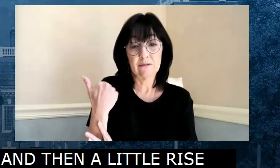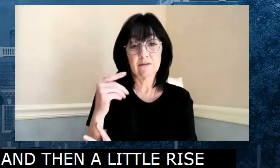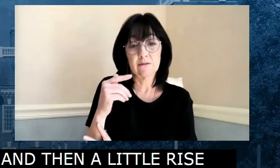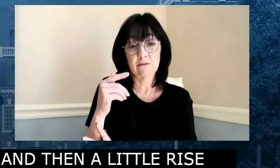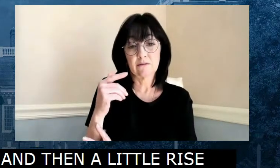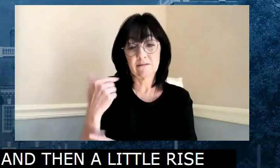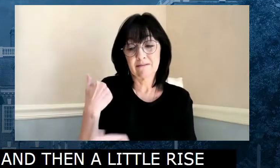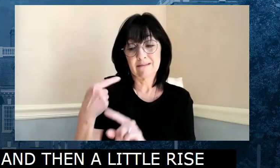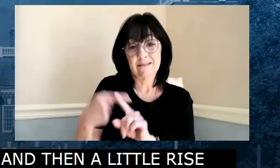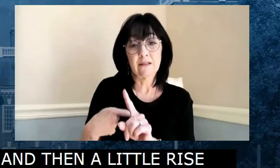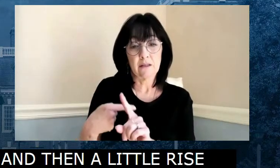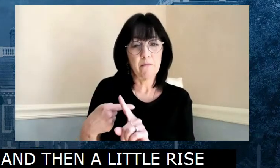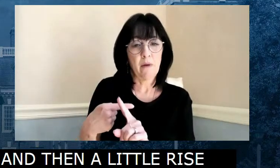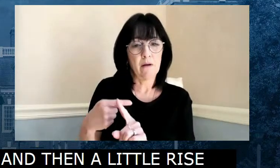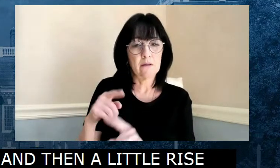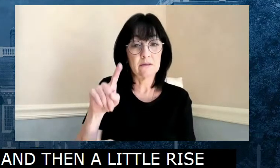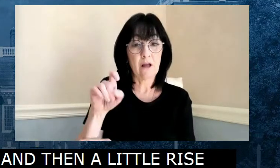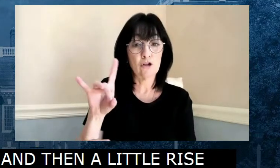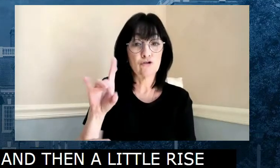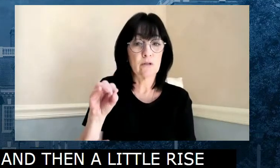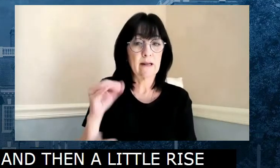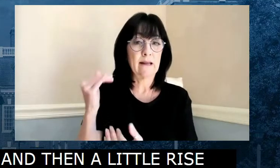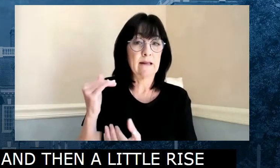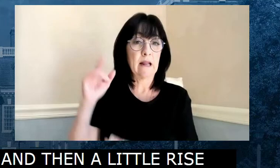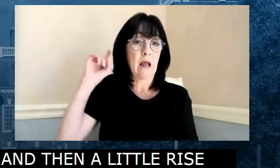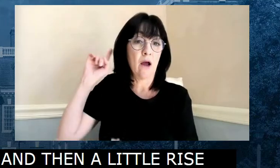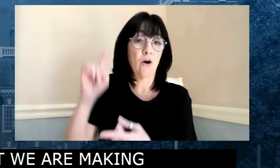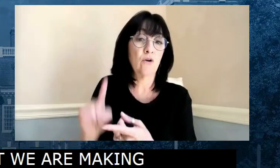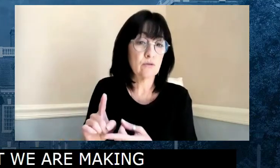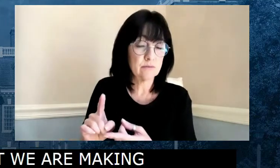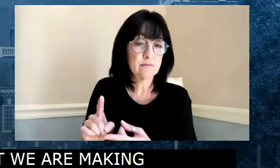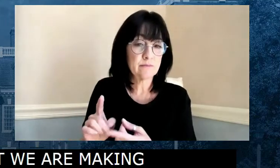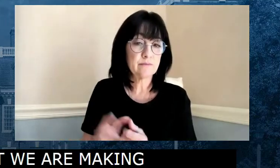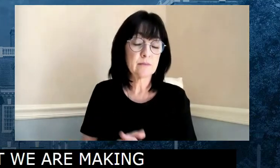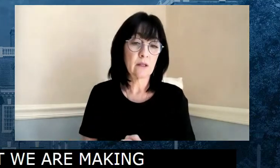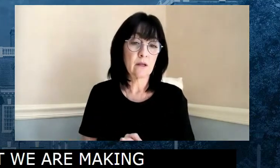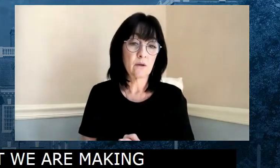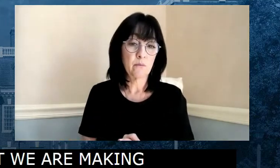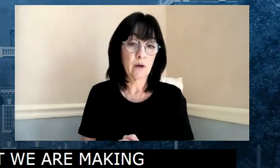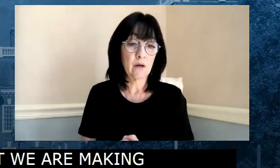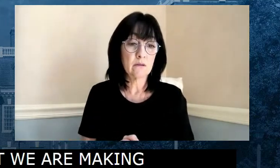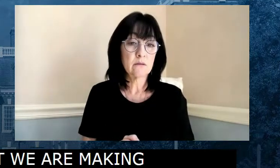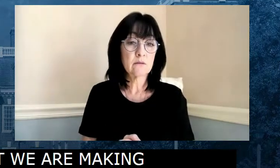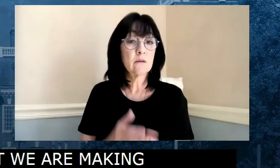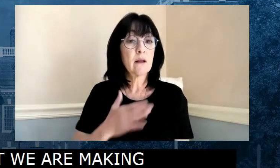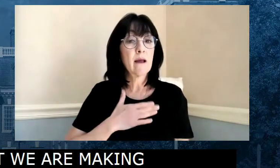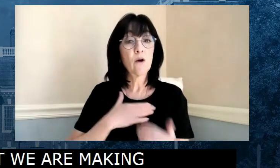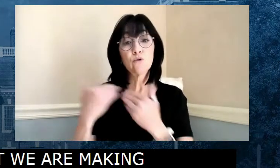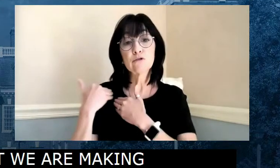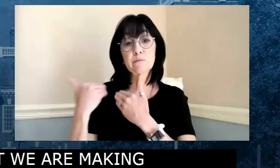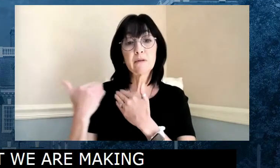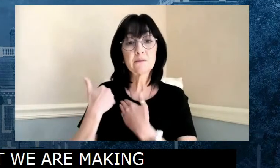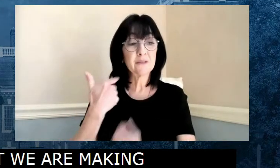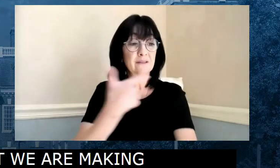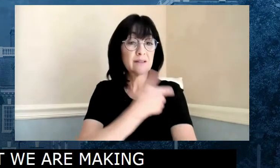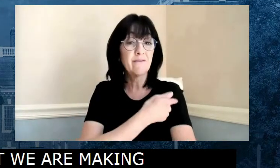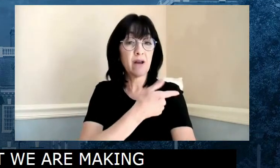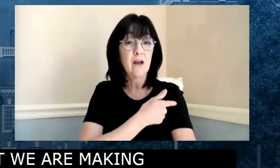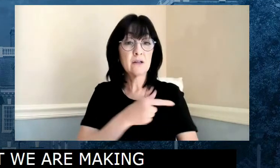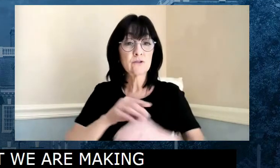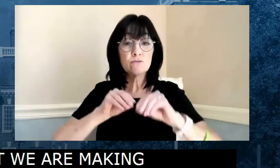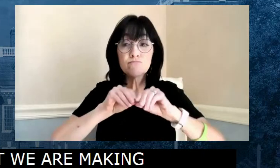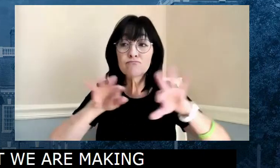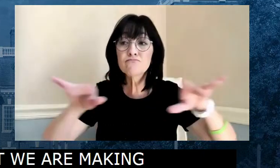tremendous progress in vaccinating Delawareans. So far, almost